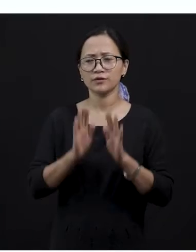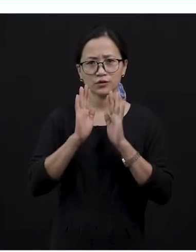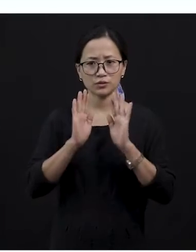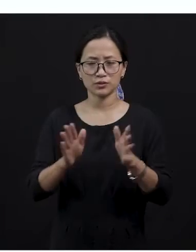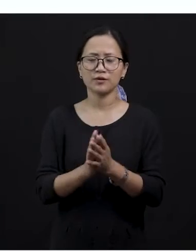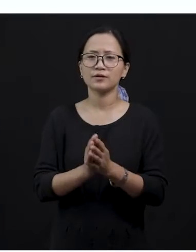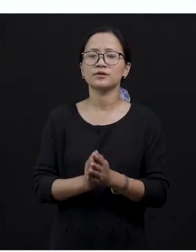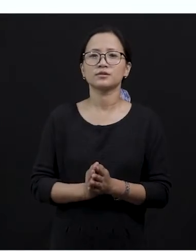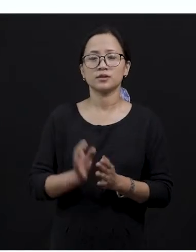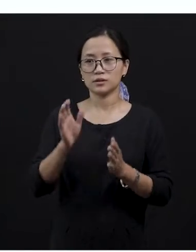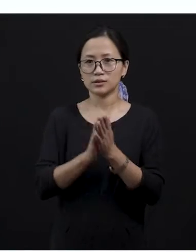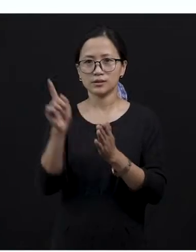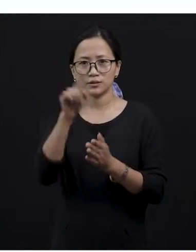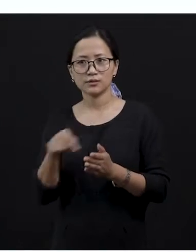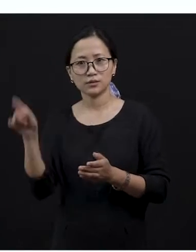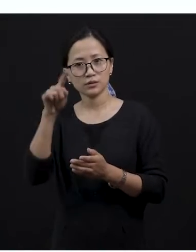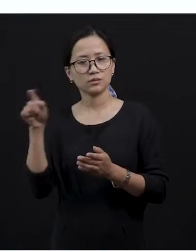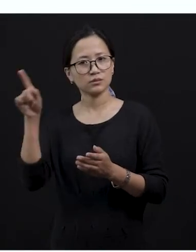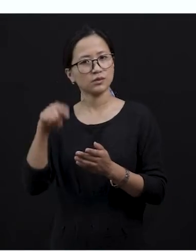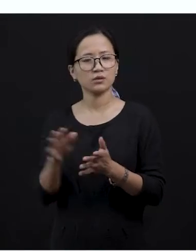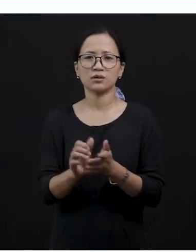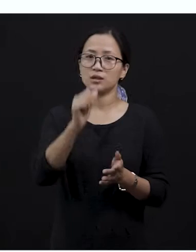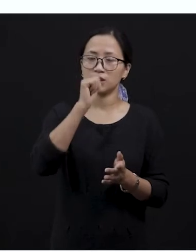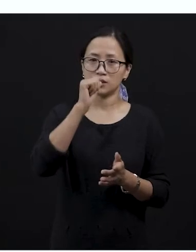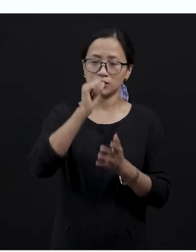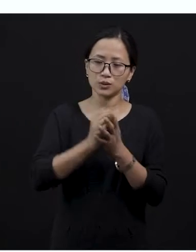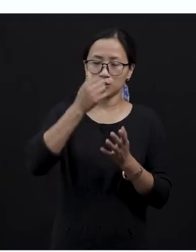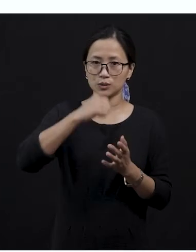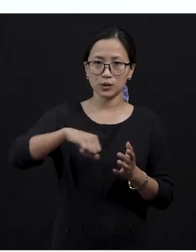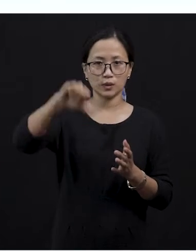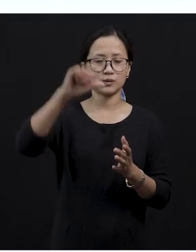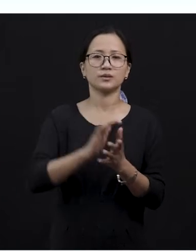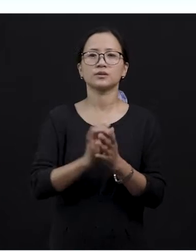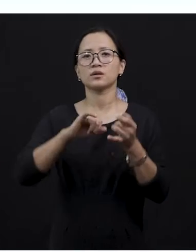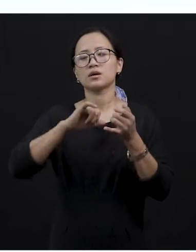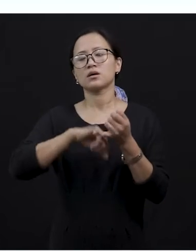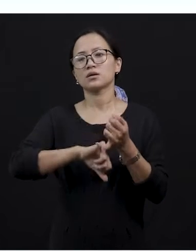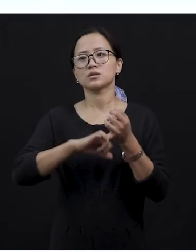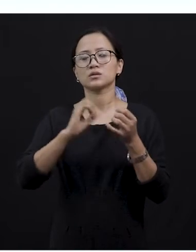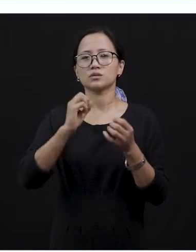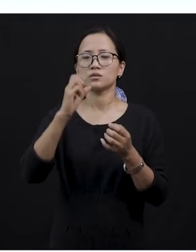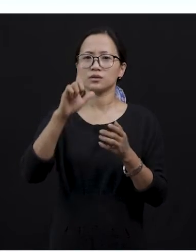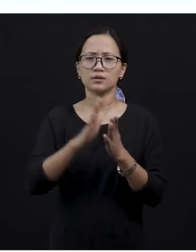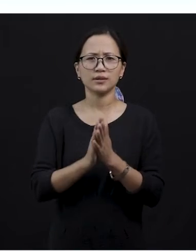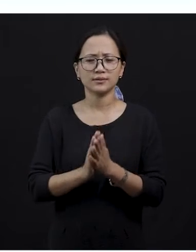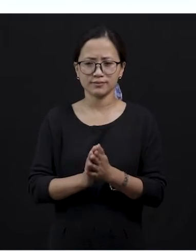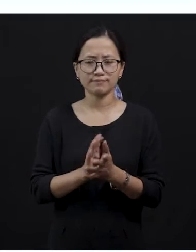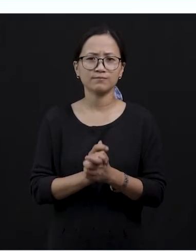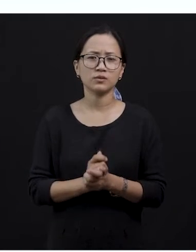shape, they're known as solids. Yes. What are they called, children?